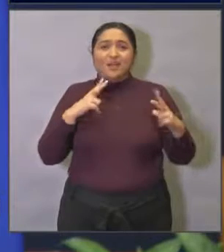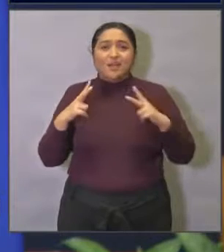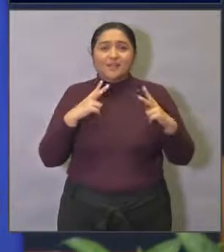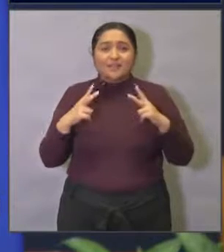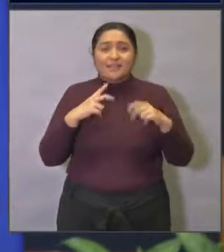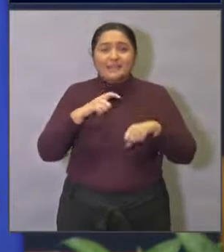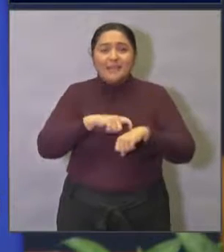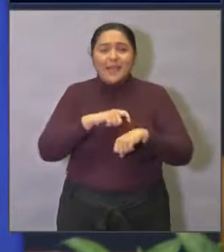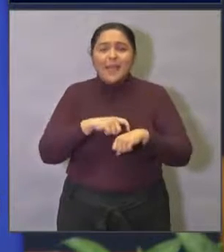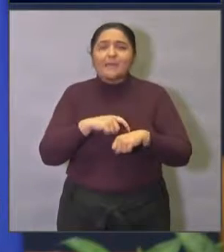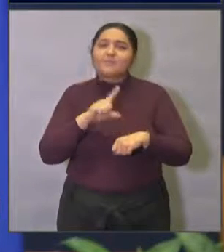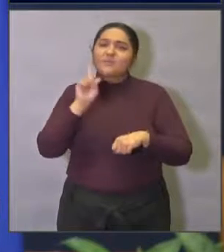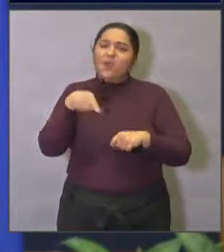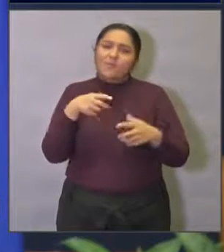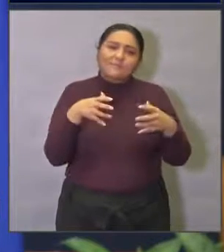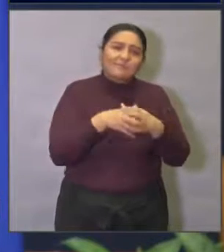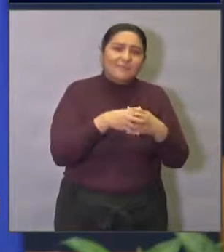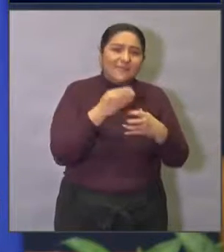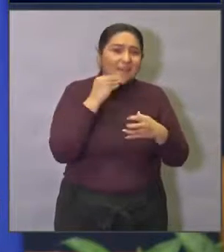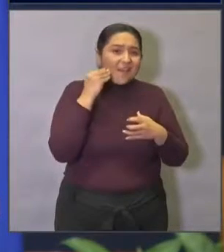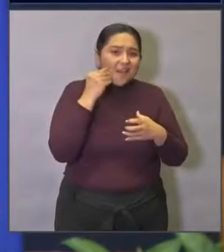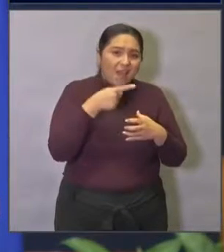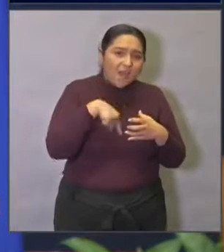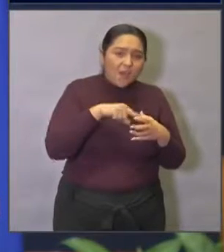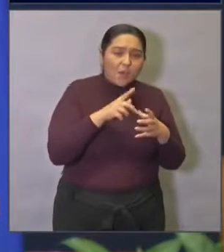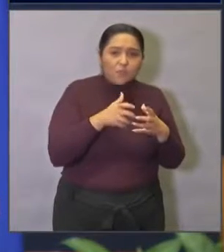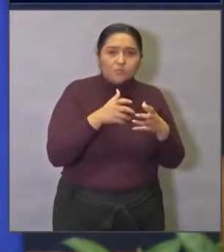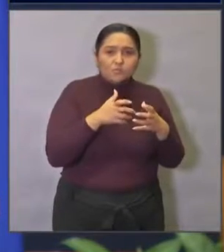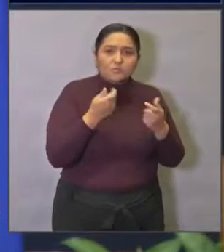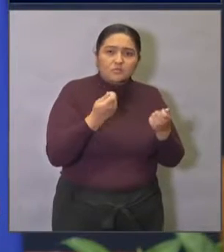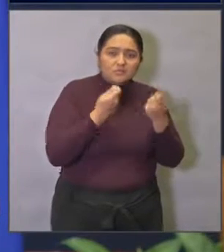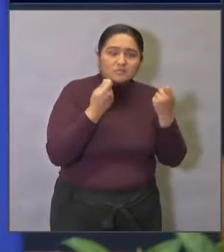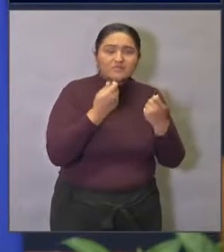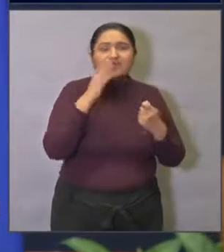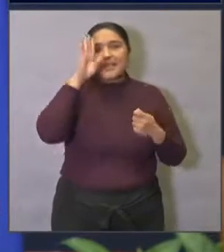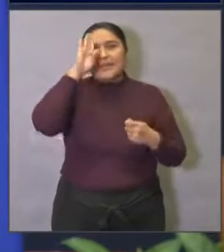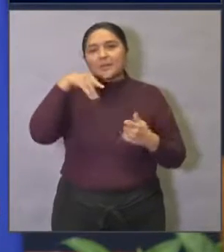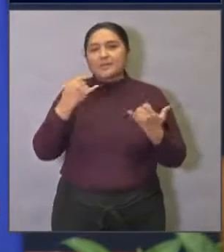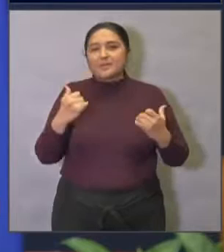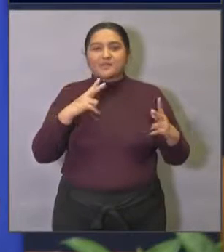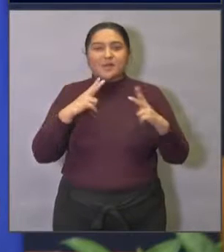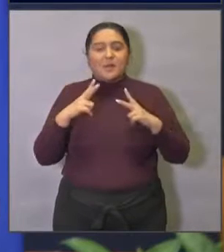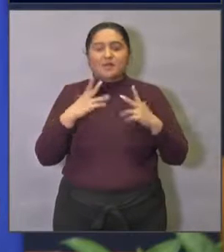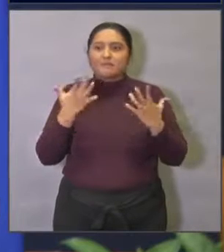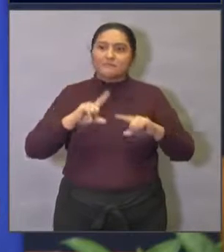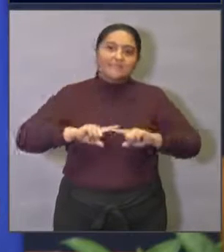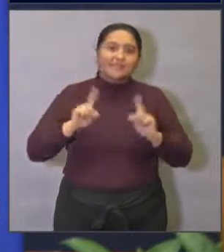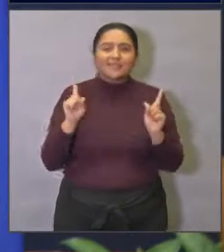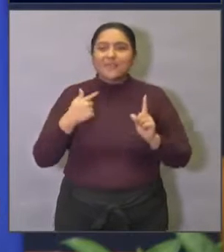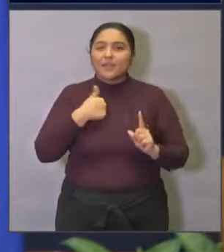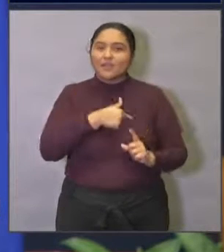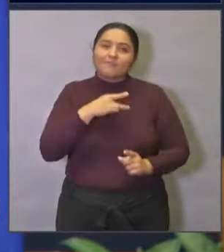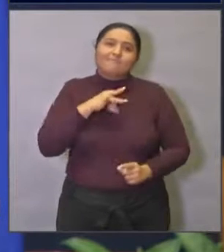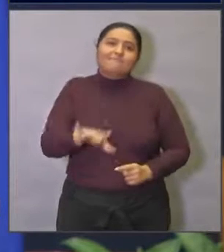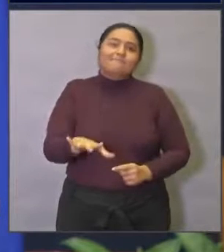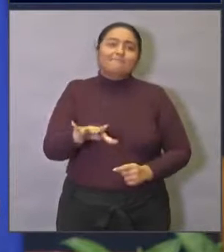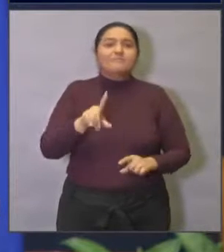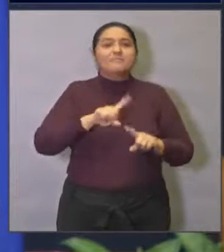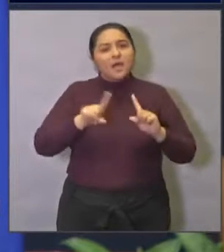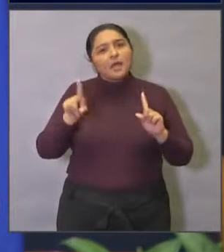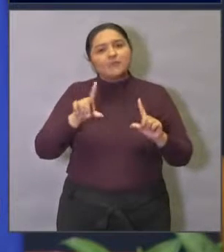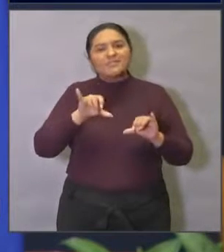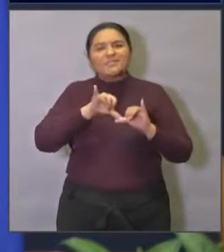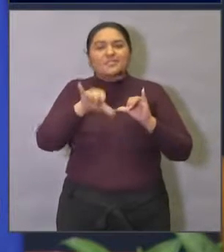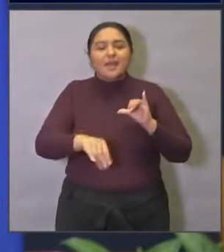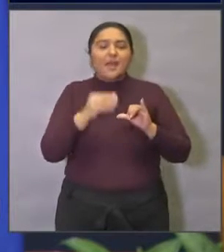in your household. I know that the holidays feel different, and none of us like this. But staying home is the best thing that we can do to